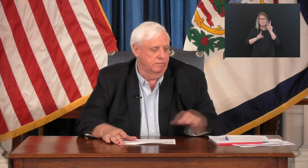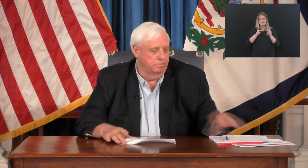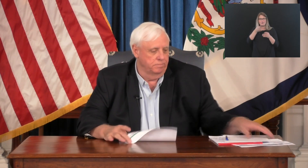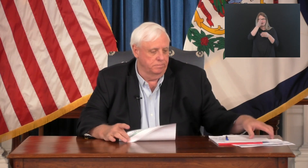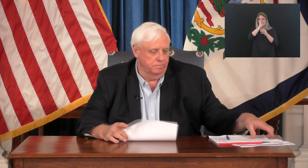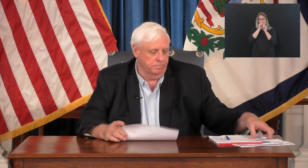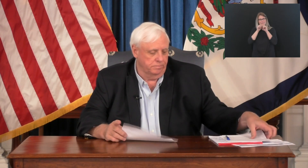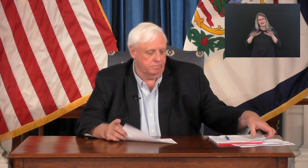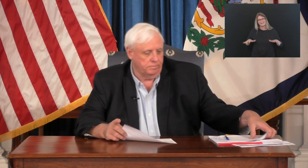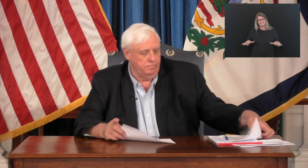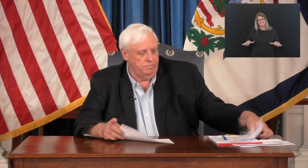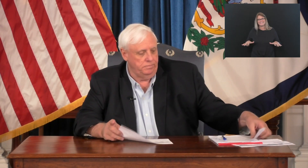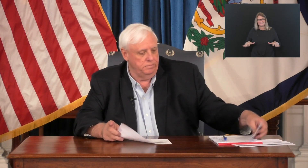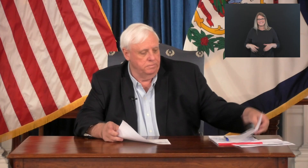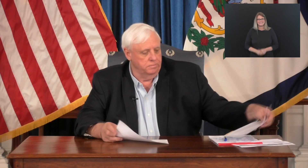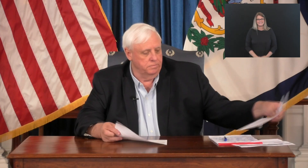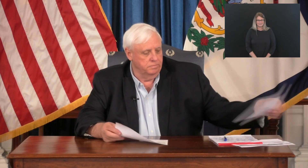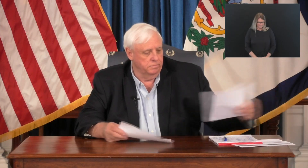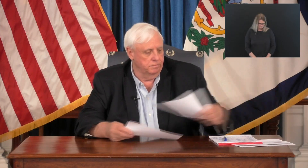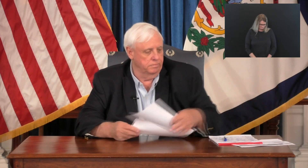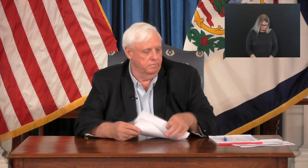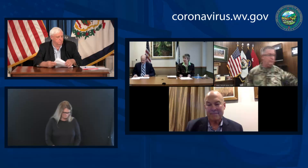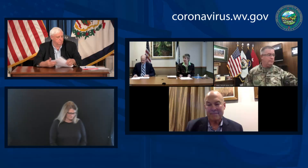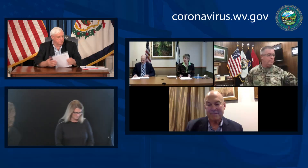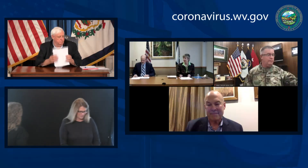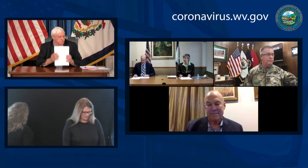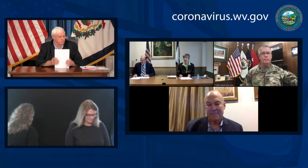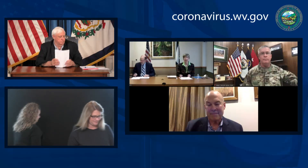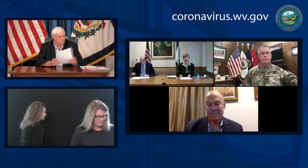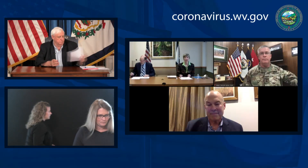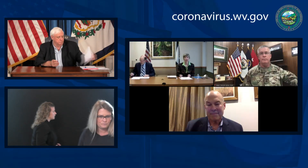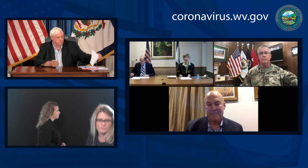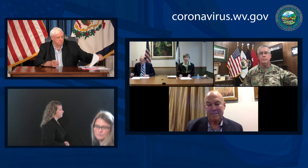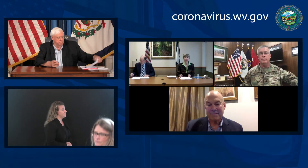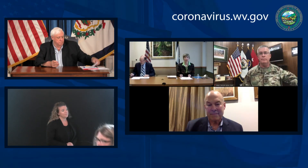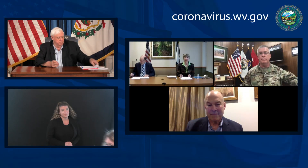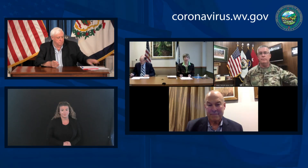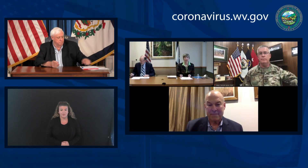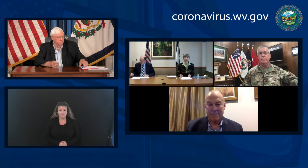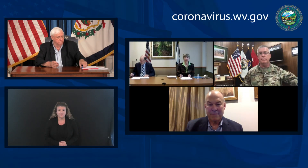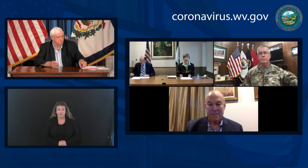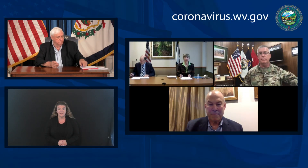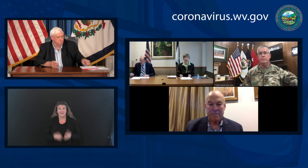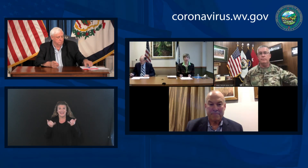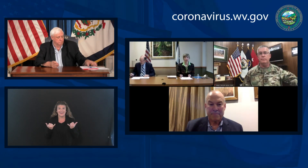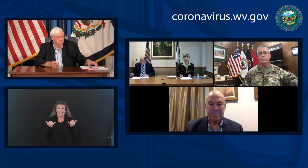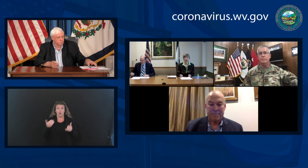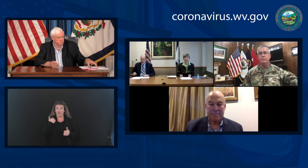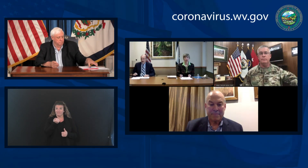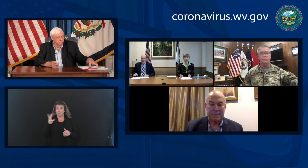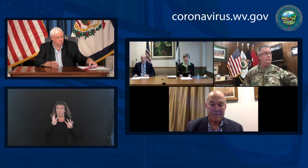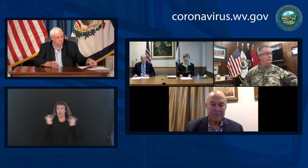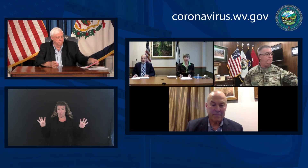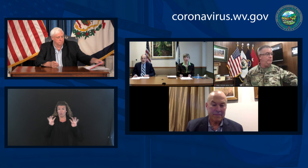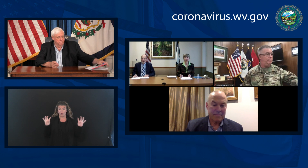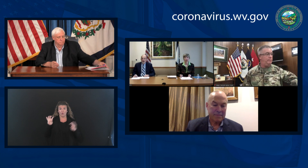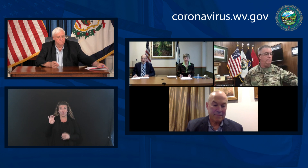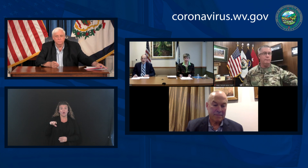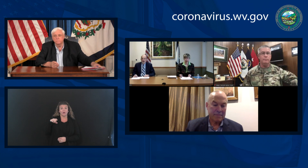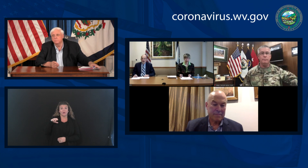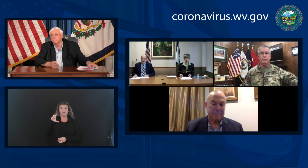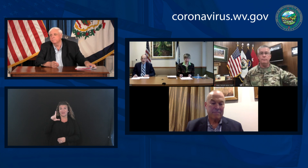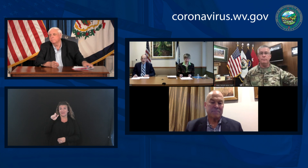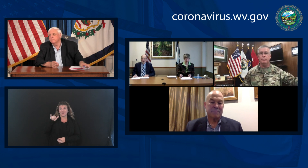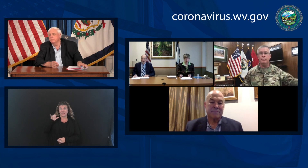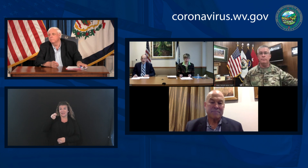bless. Thank you, Governor. We're now going to take comments from a few of our panel members. Up first, Dr. Clay Marsh, our coronavirus